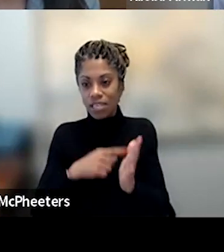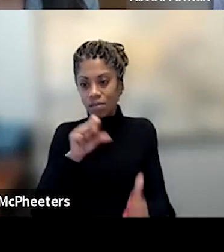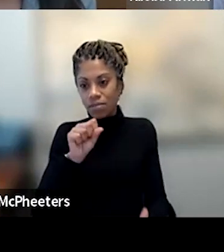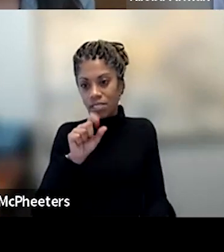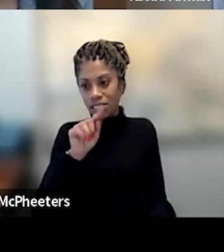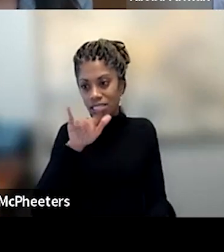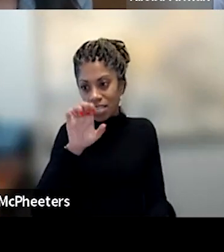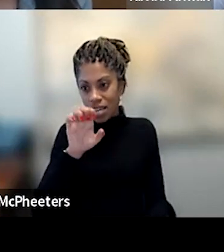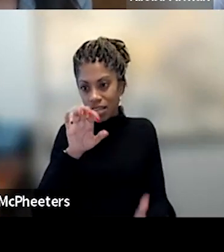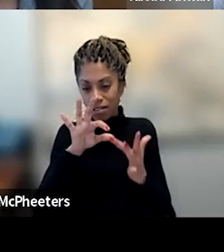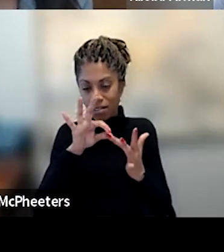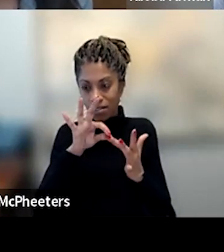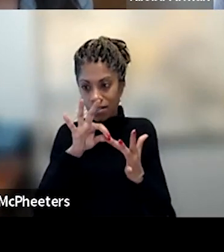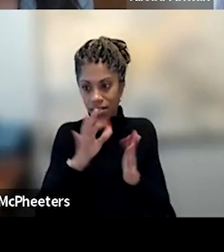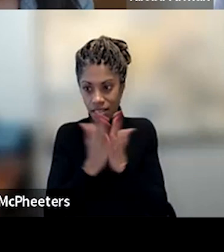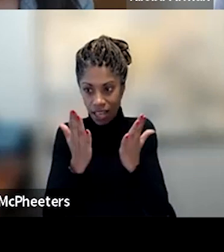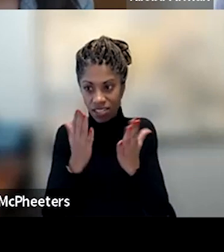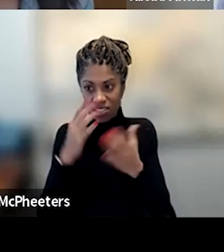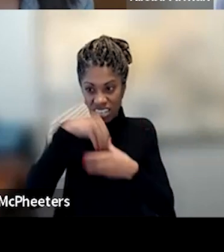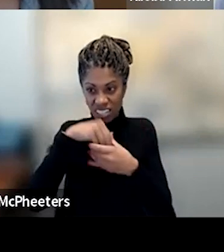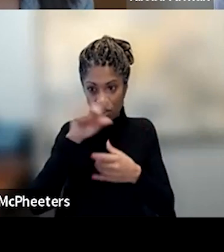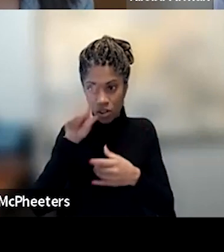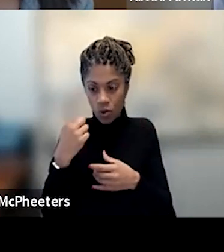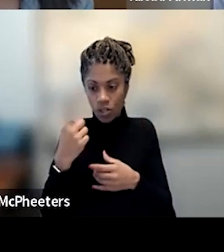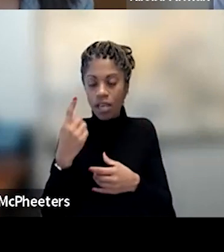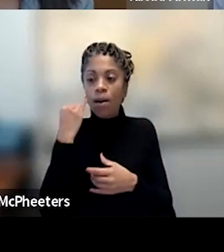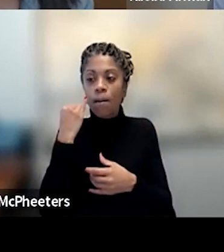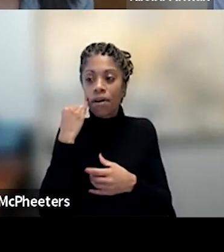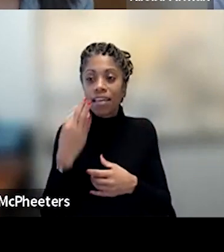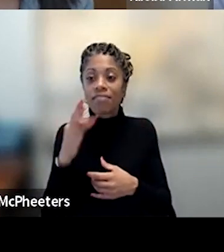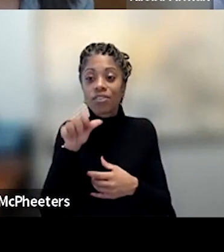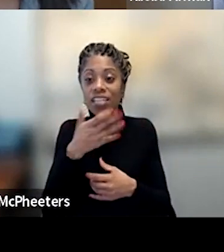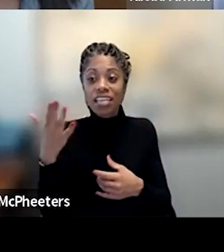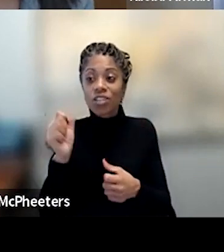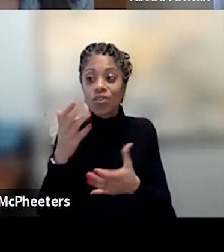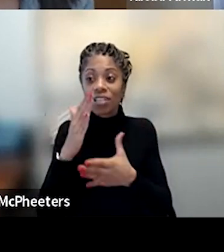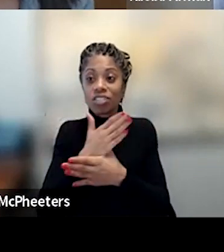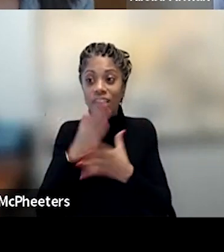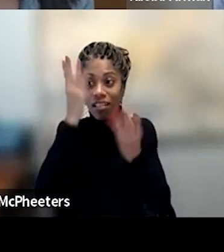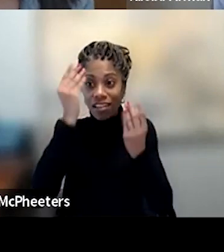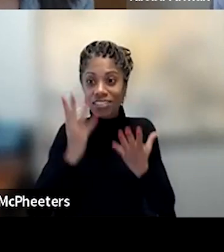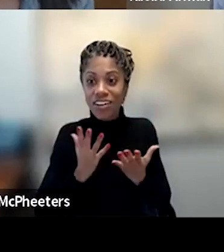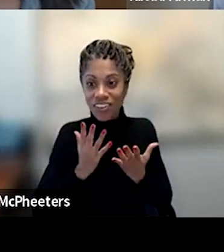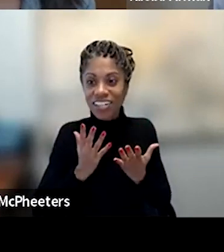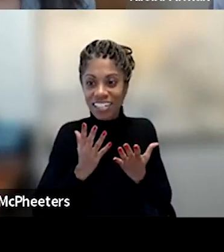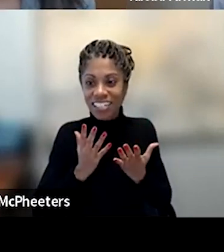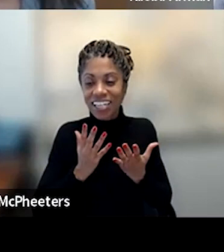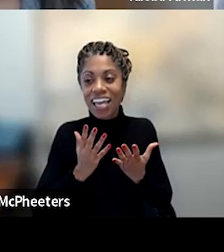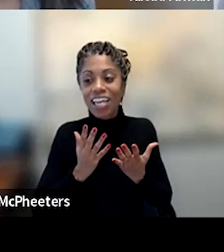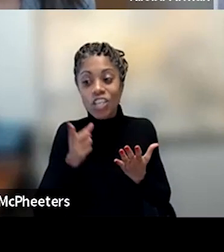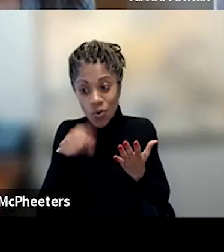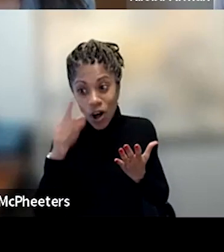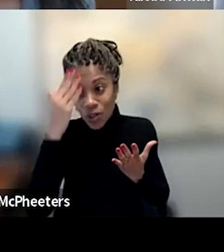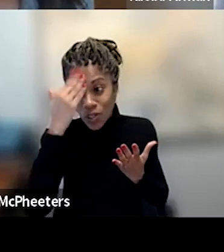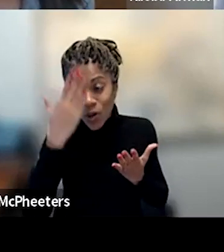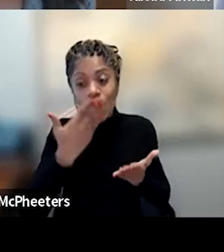Tanya, anything that you have that's external, like let us know so we can leak it. You all know good artists steal, or great